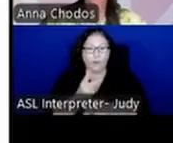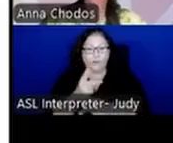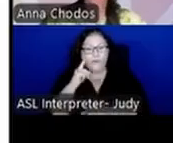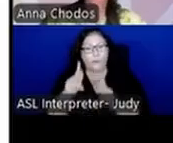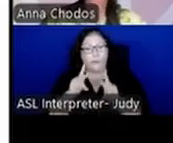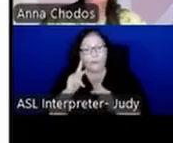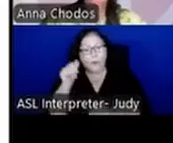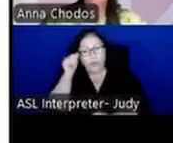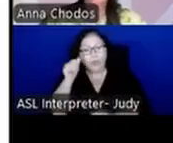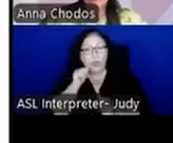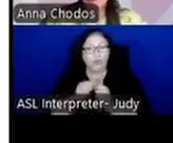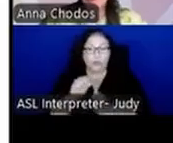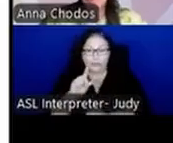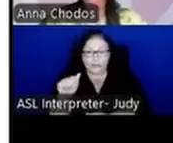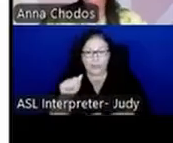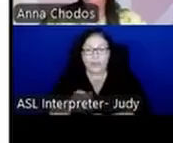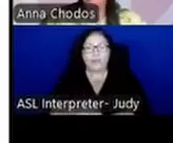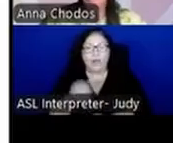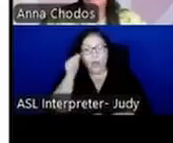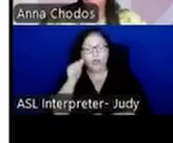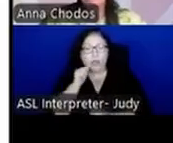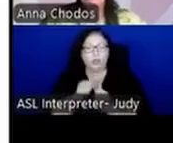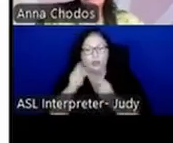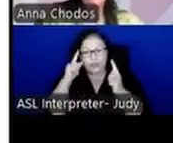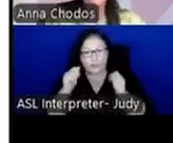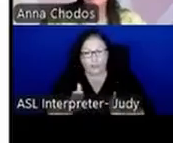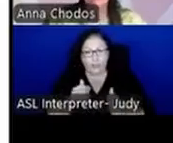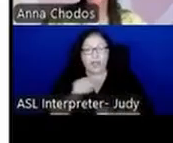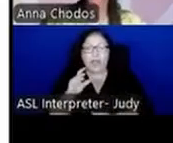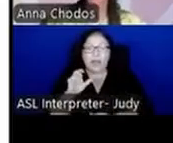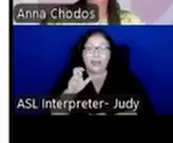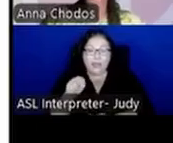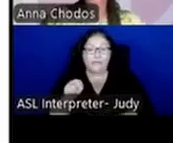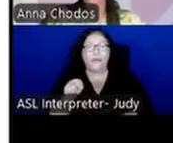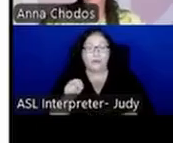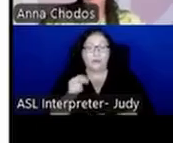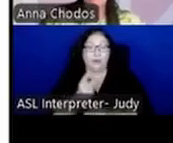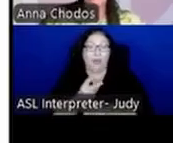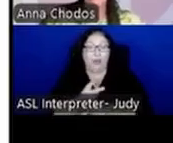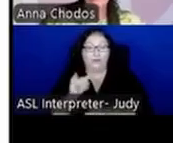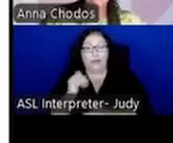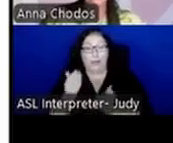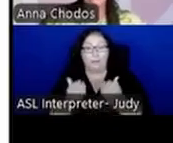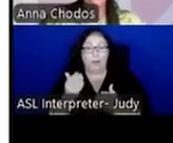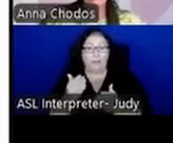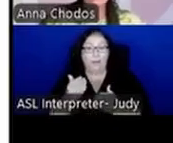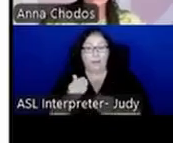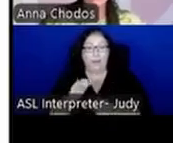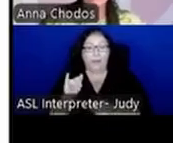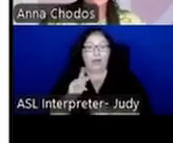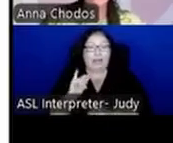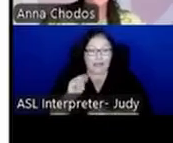disabilities, adults with dementia, and even the caregivers that might be called like kin or grandfamily